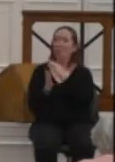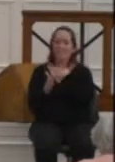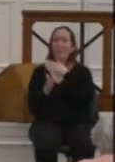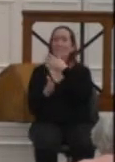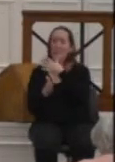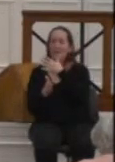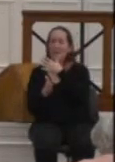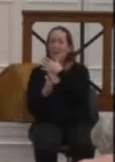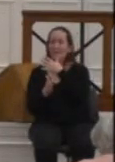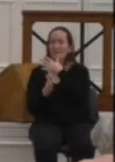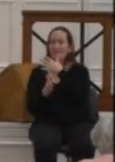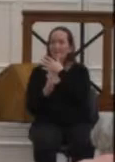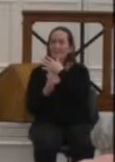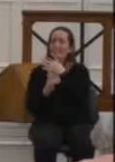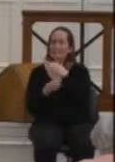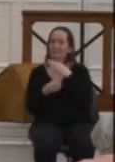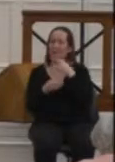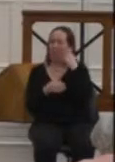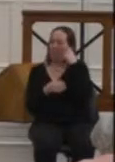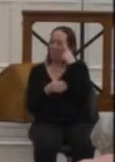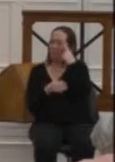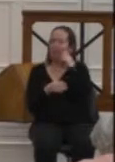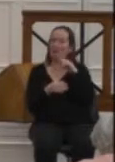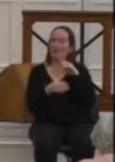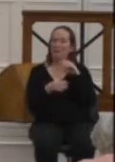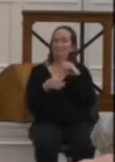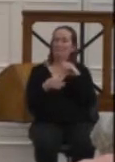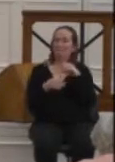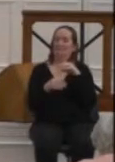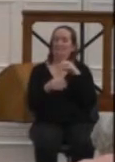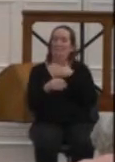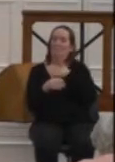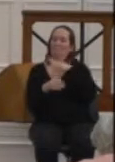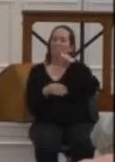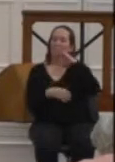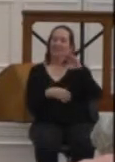We have resemblance. But even though